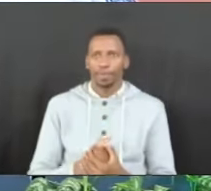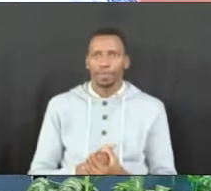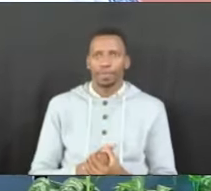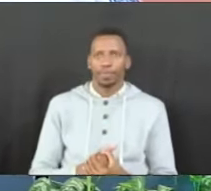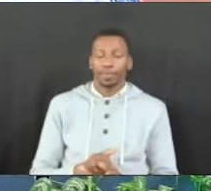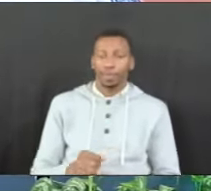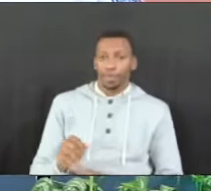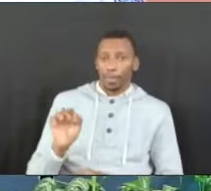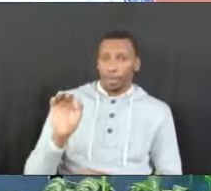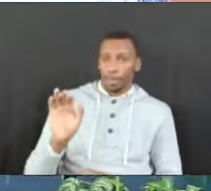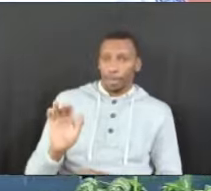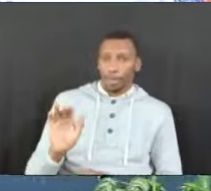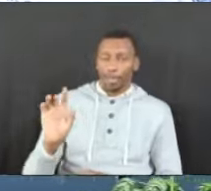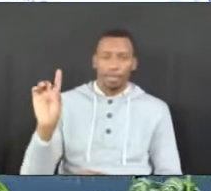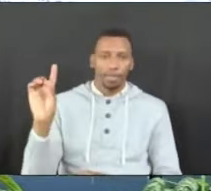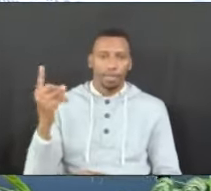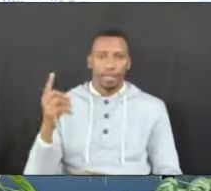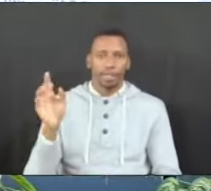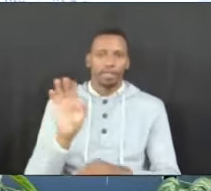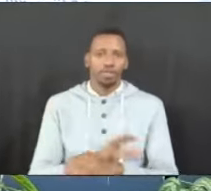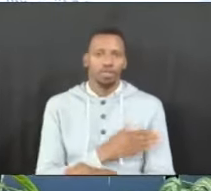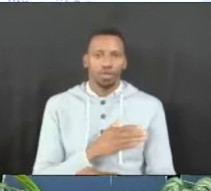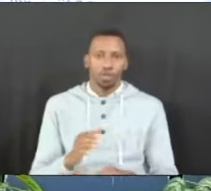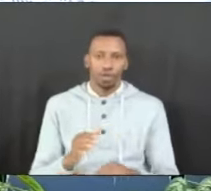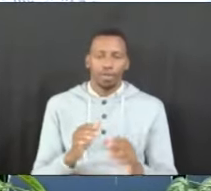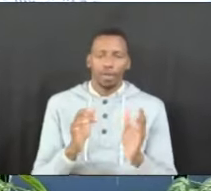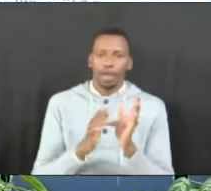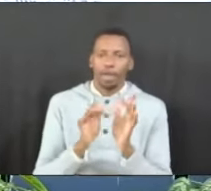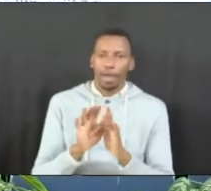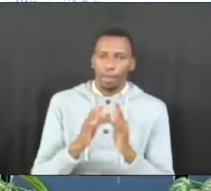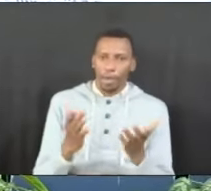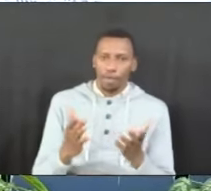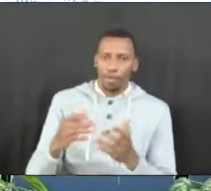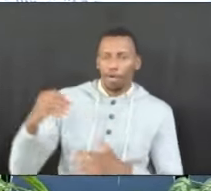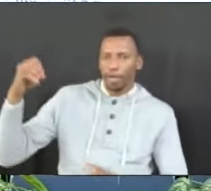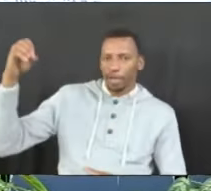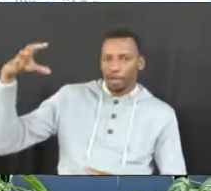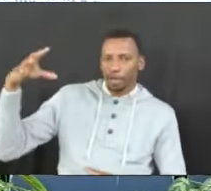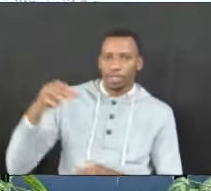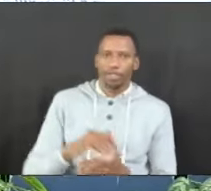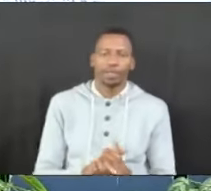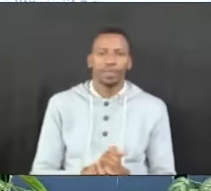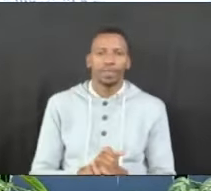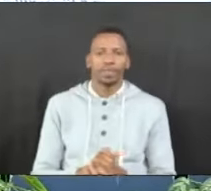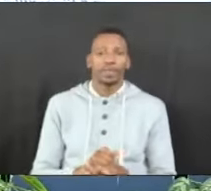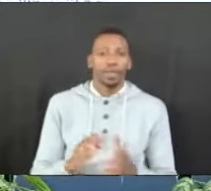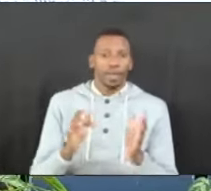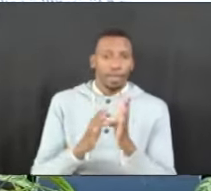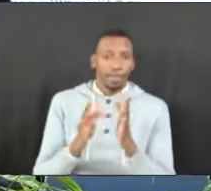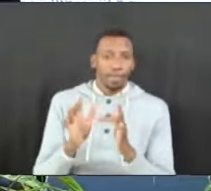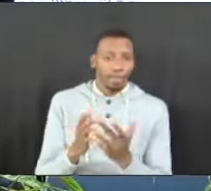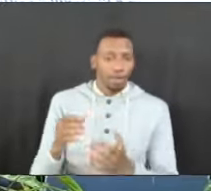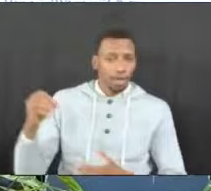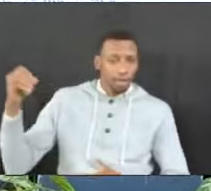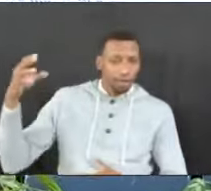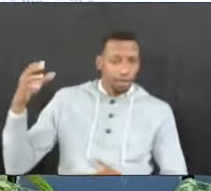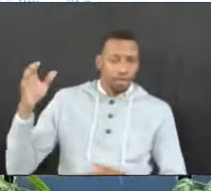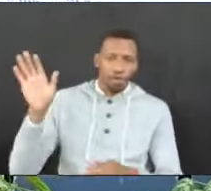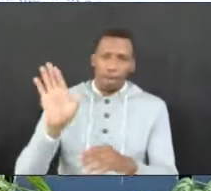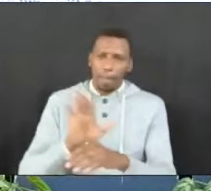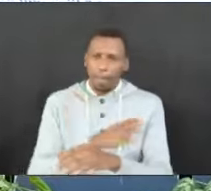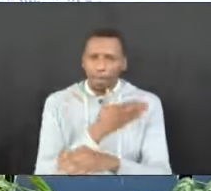That is the first song in the book of Revelation. And the book of Revelation is very musical.